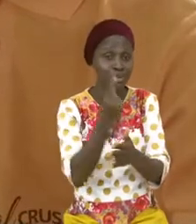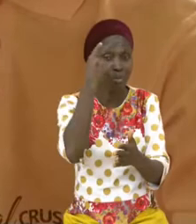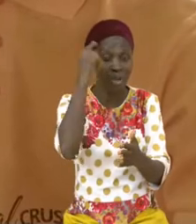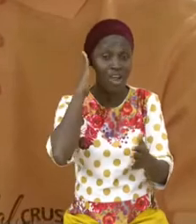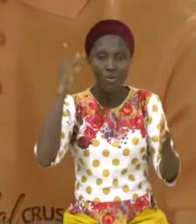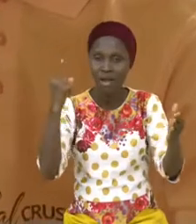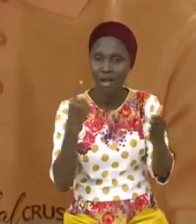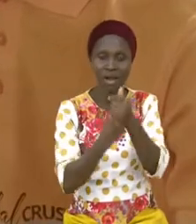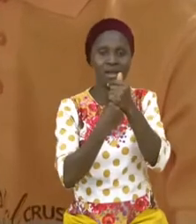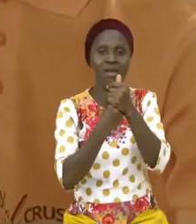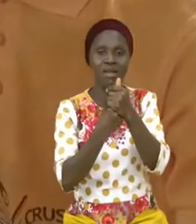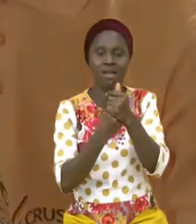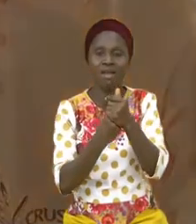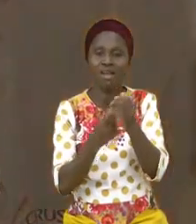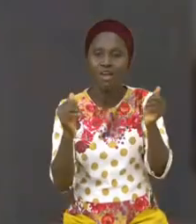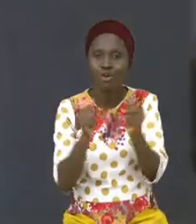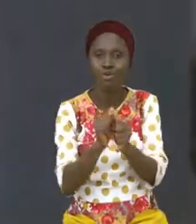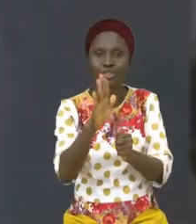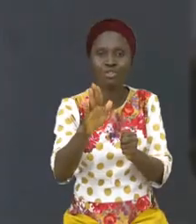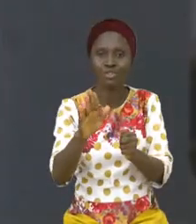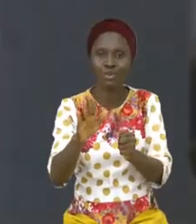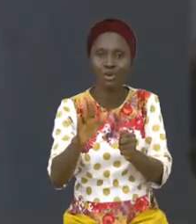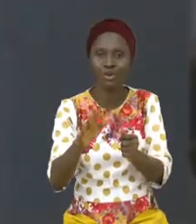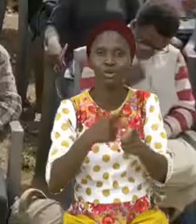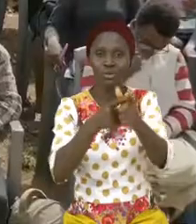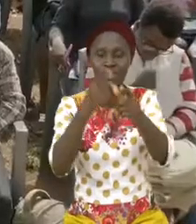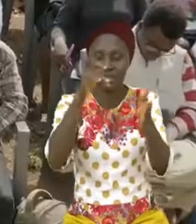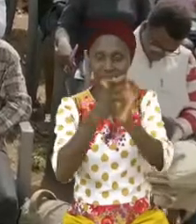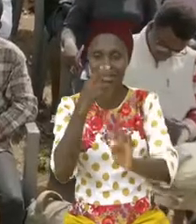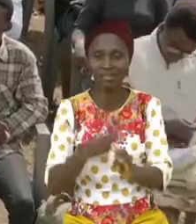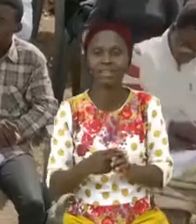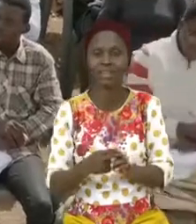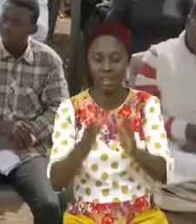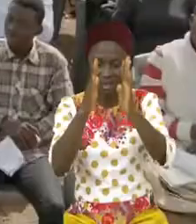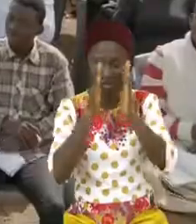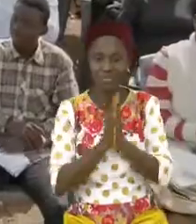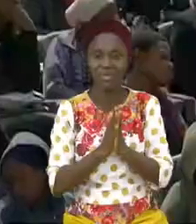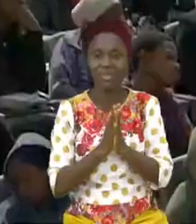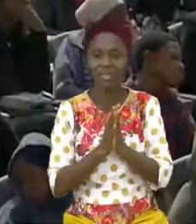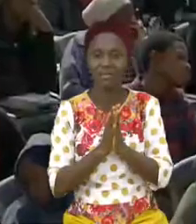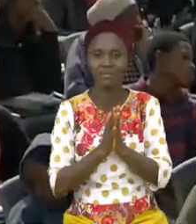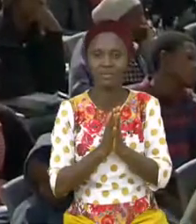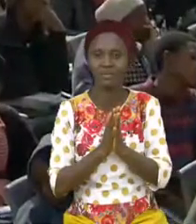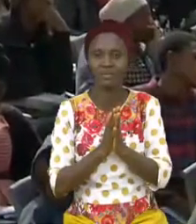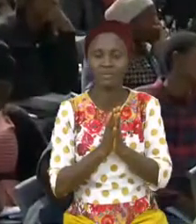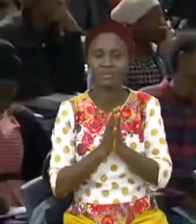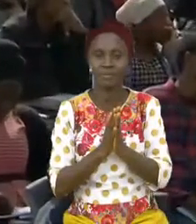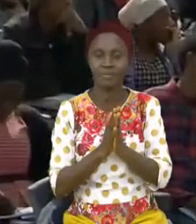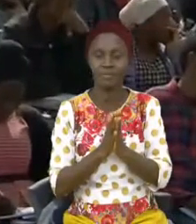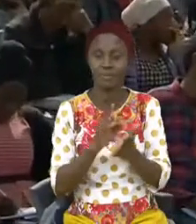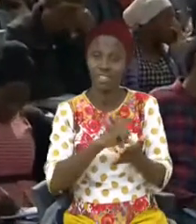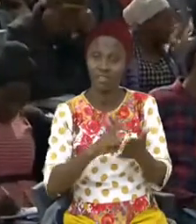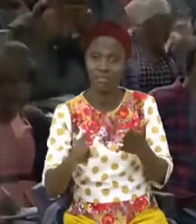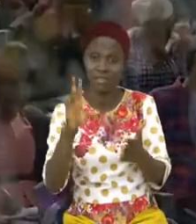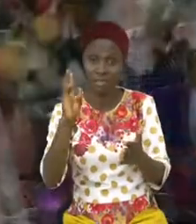catch up with your speed amen look at verse seven